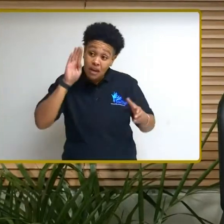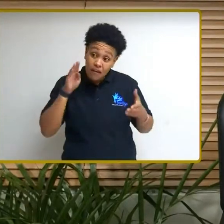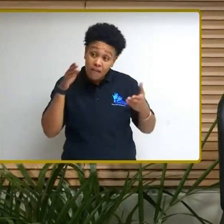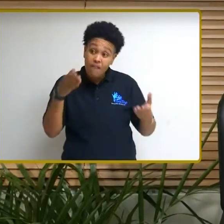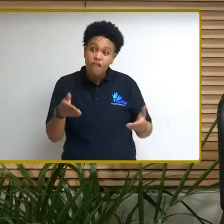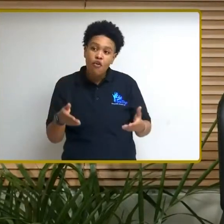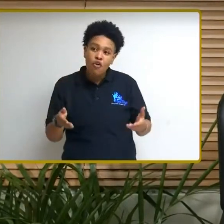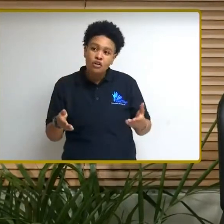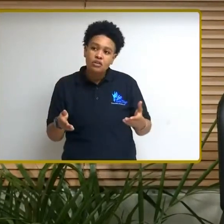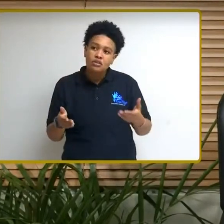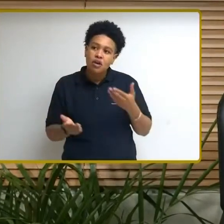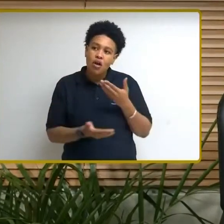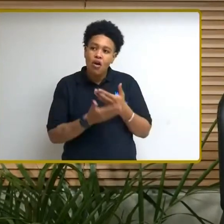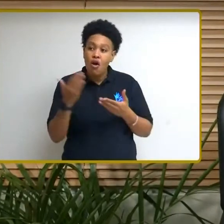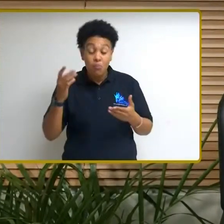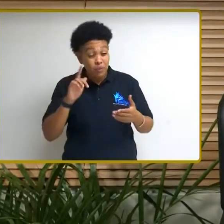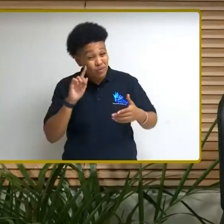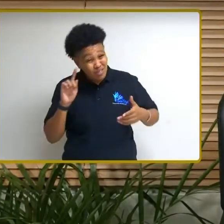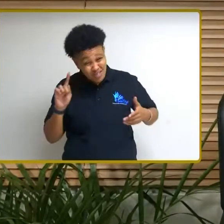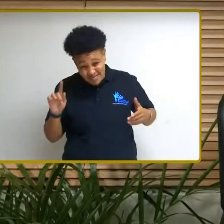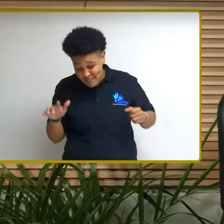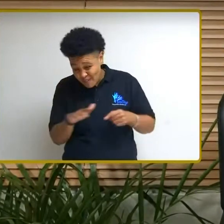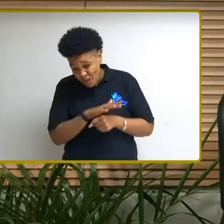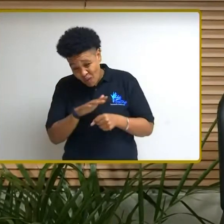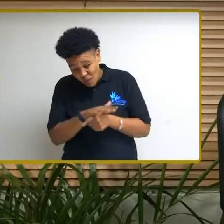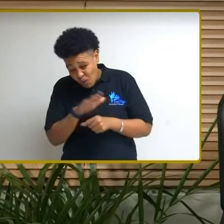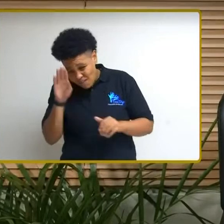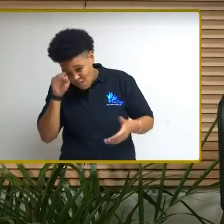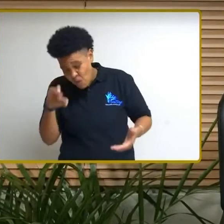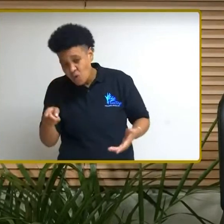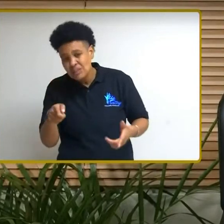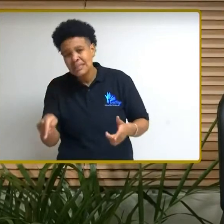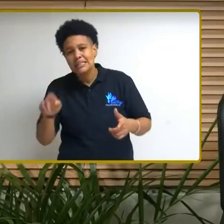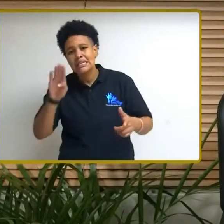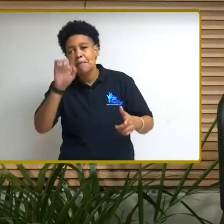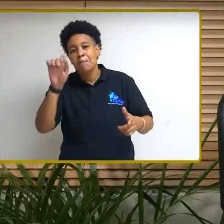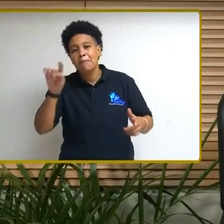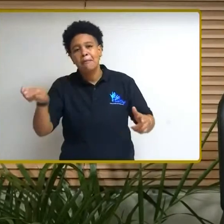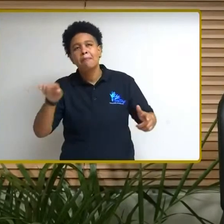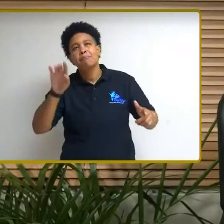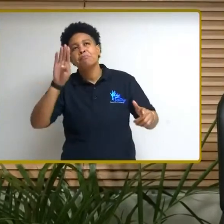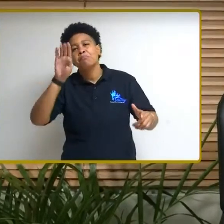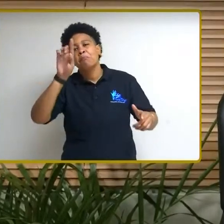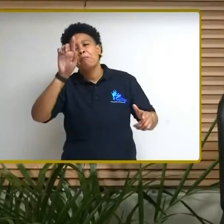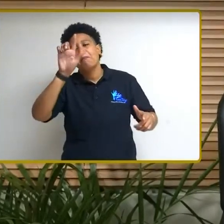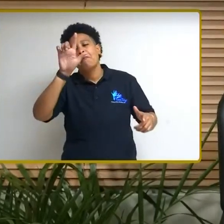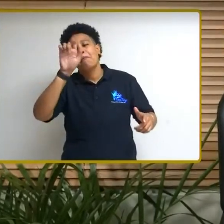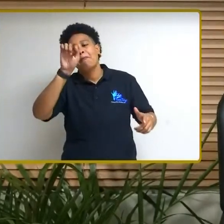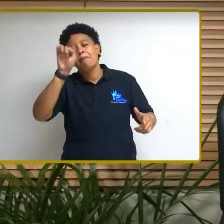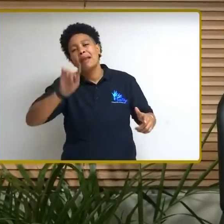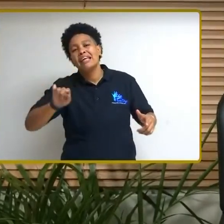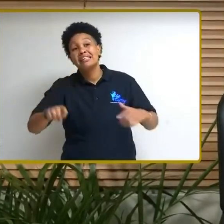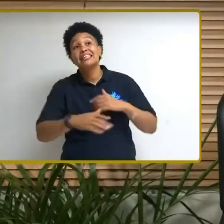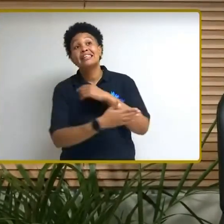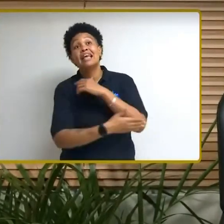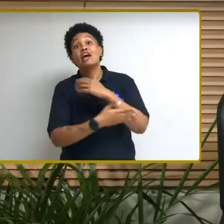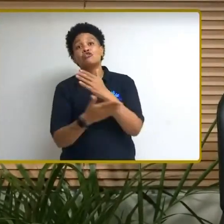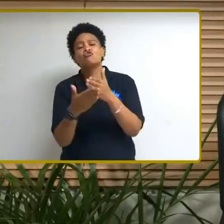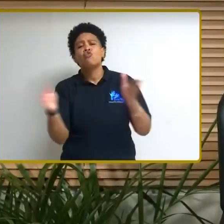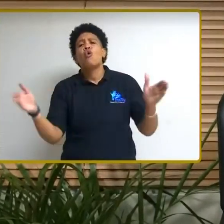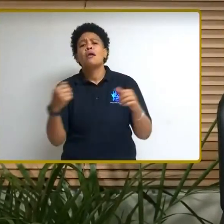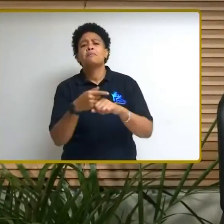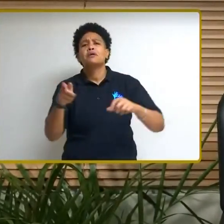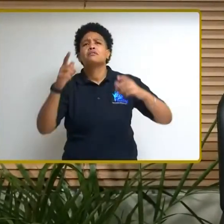focusing almost exclusively on getting this blitz, this national rollout, making it